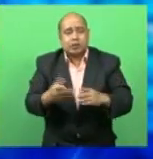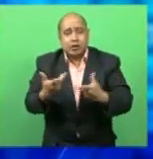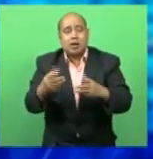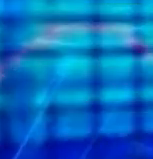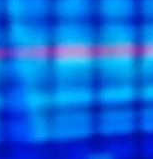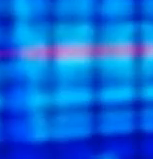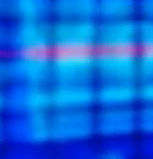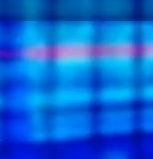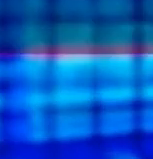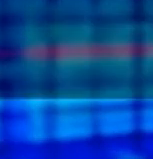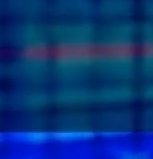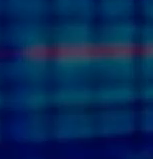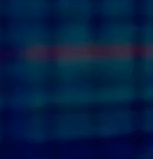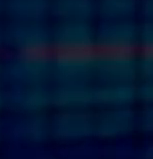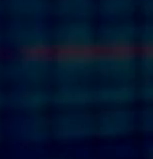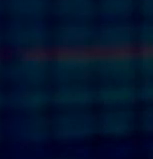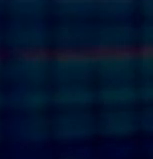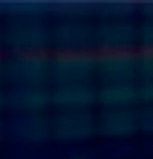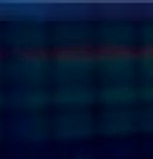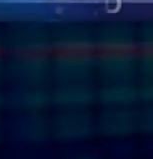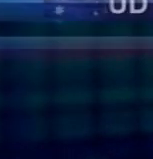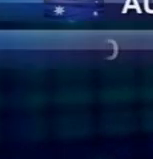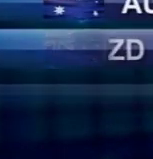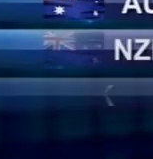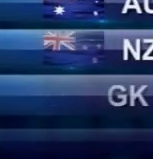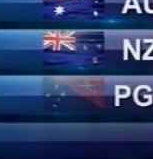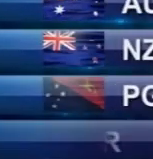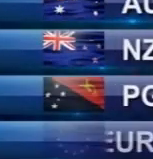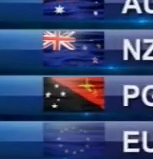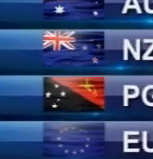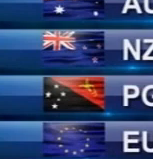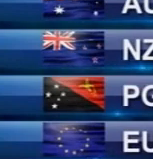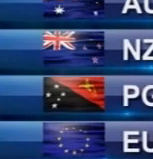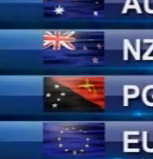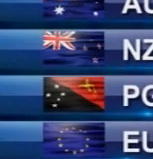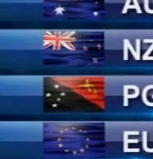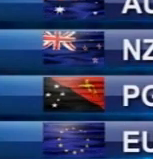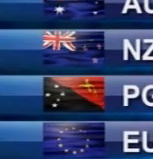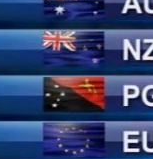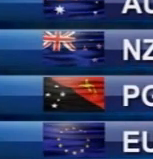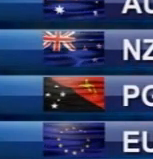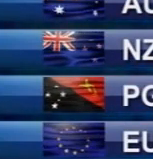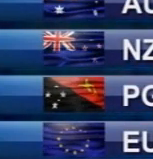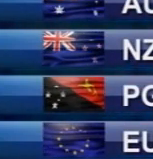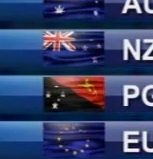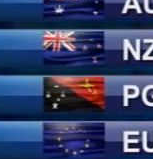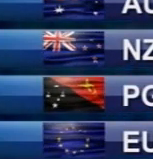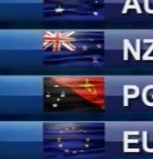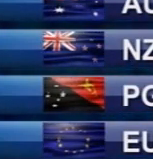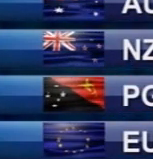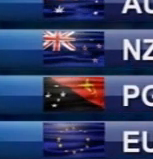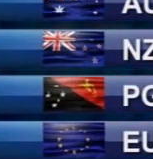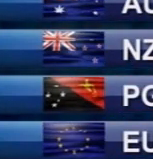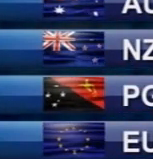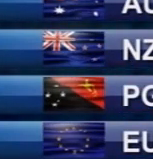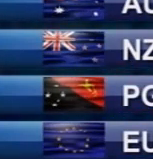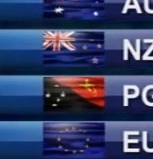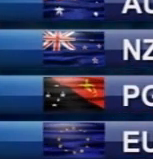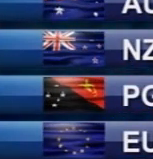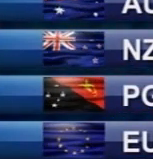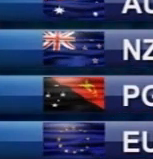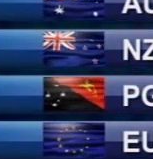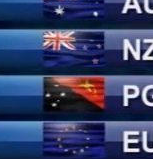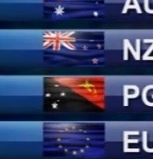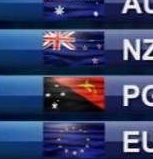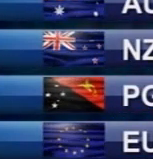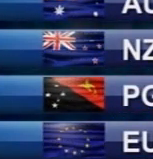to today's exchange rates as set this morning, the Fijian dollar fell against a number of currencies including the Chinese yuan, US dollar, the New